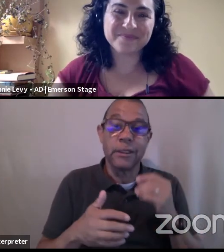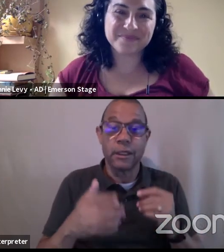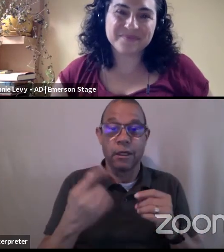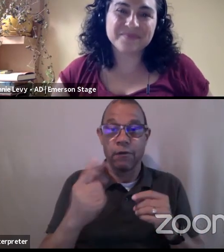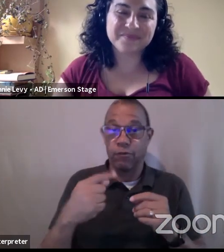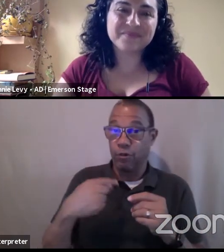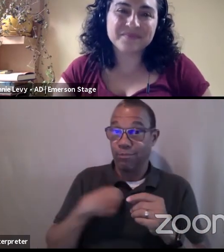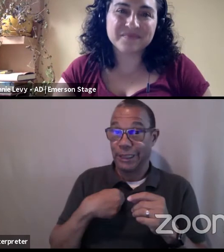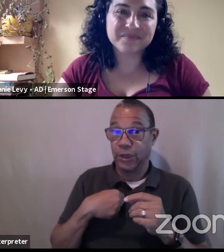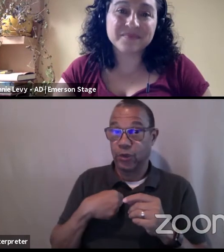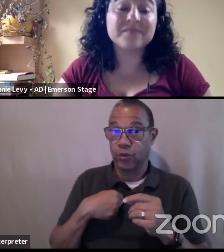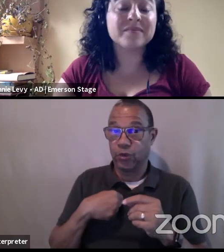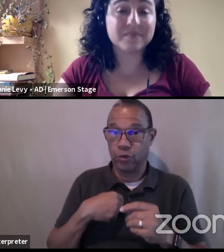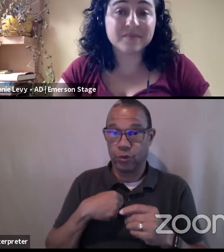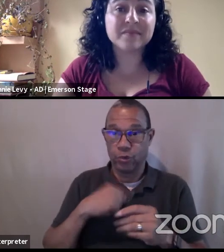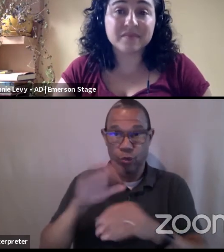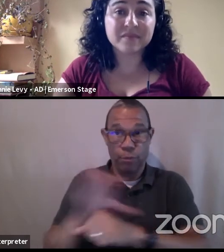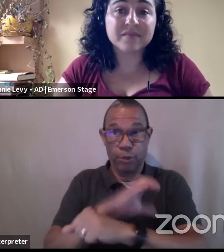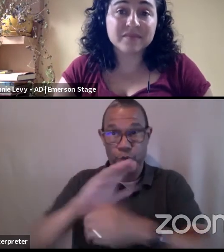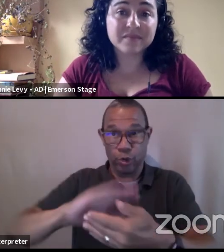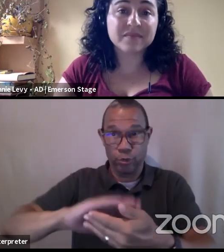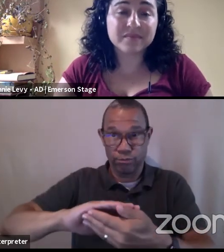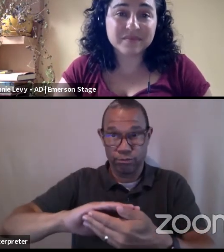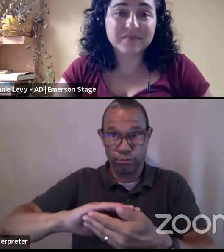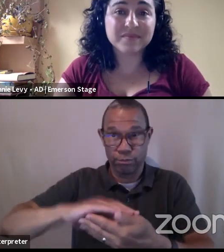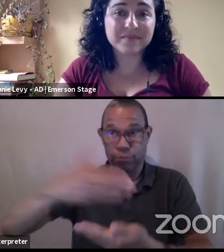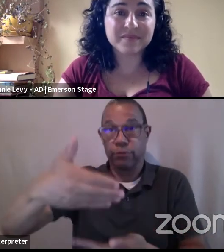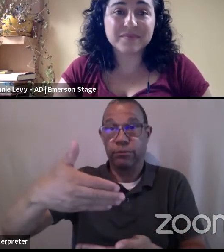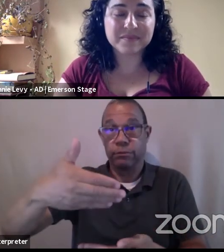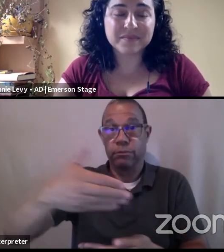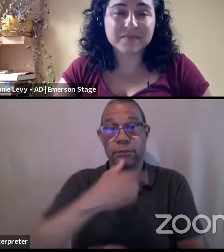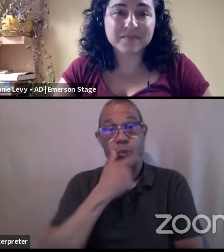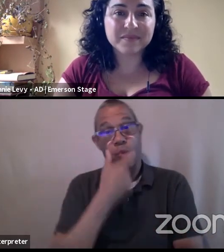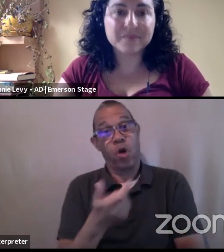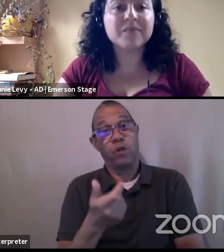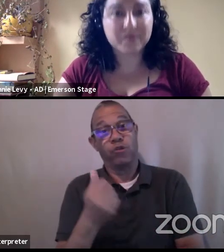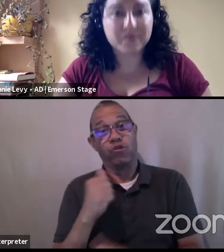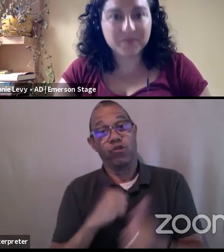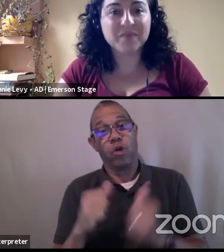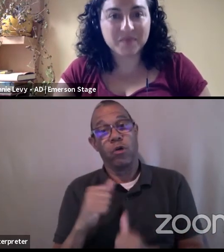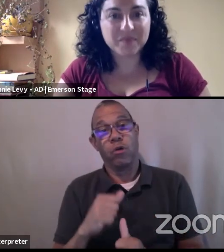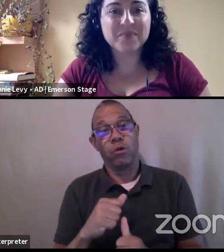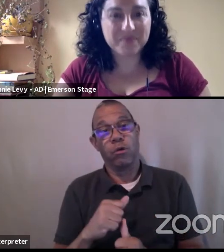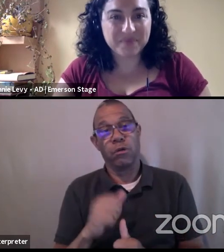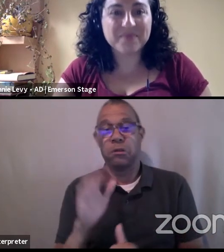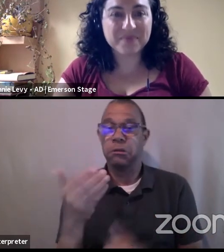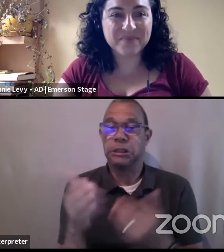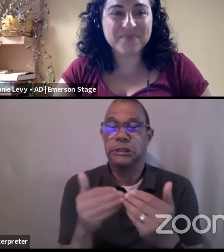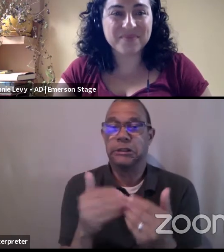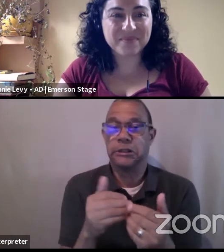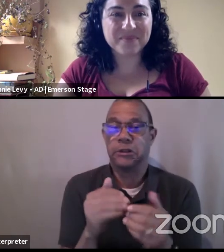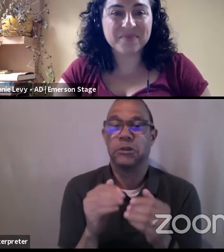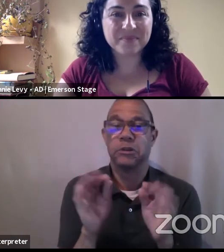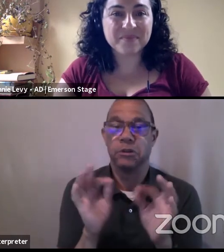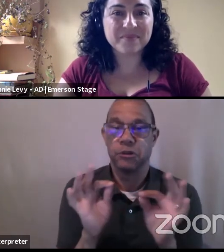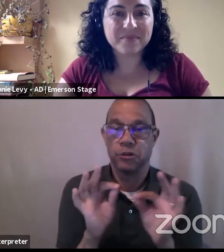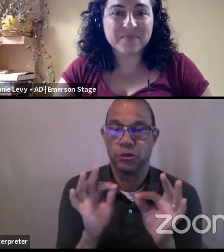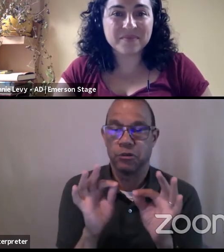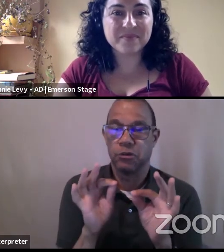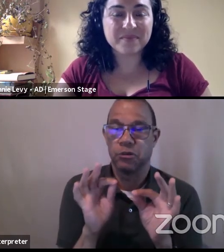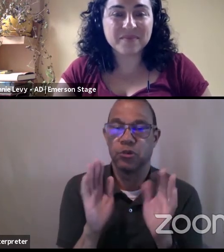to open up a computer and, uh, see a show, the commitment is so small because I could close the computer. So as, as one of the,